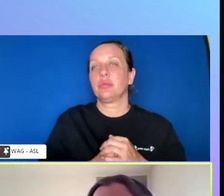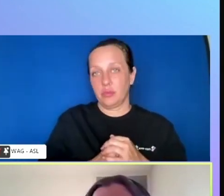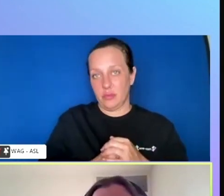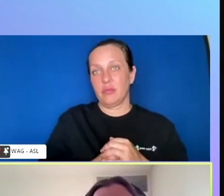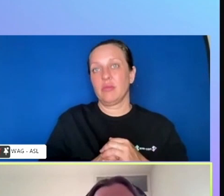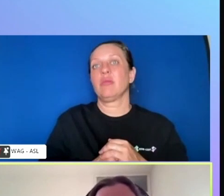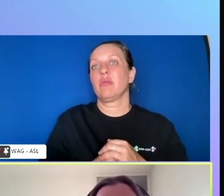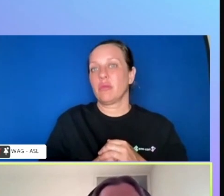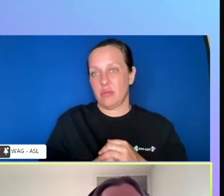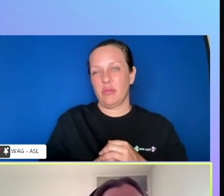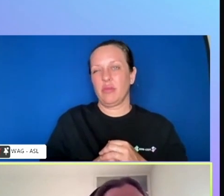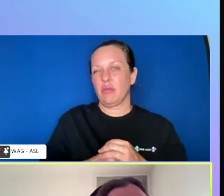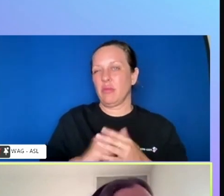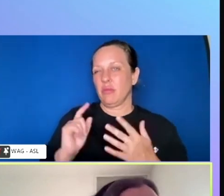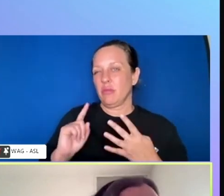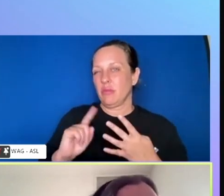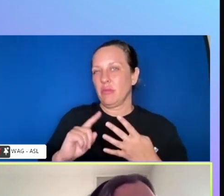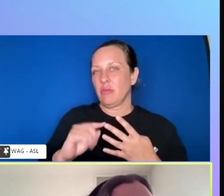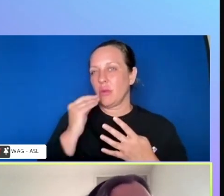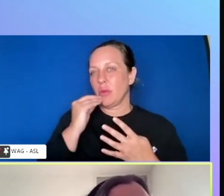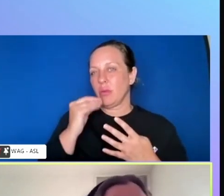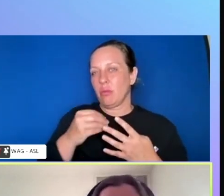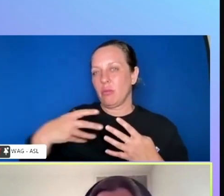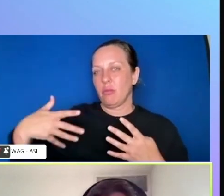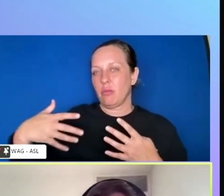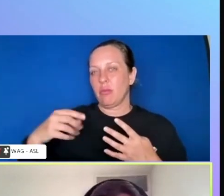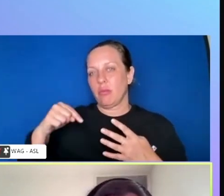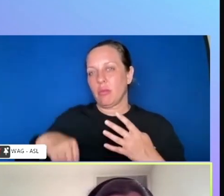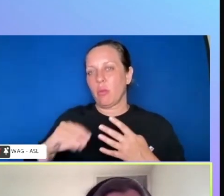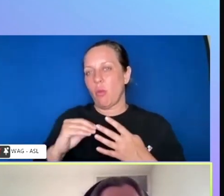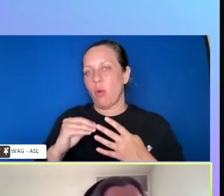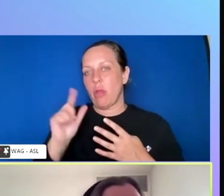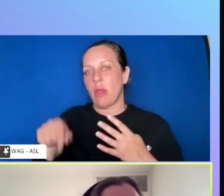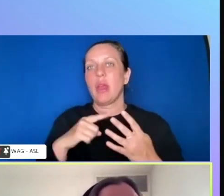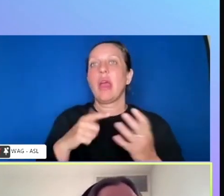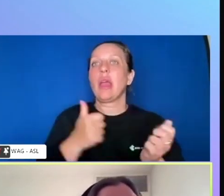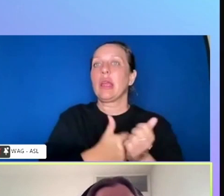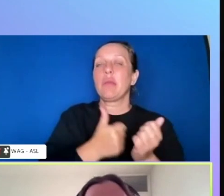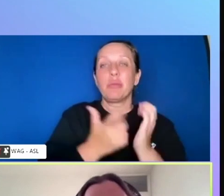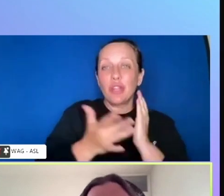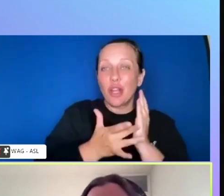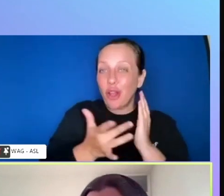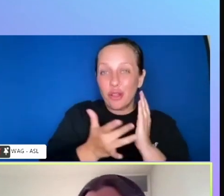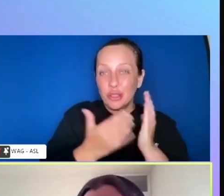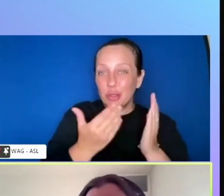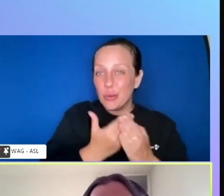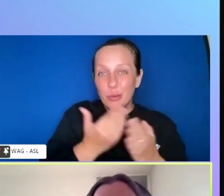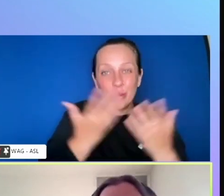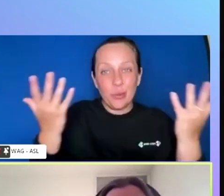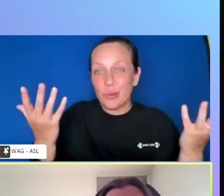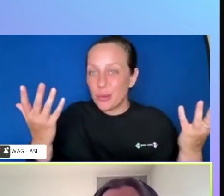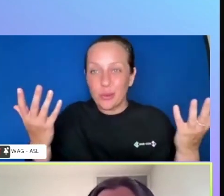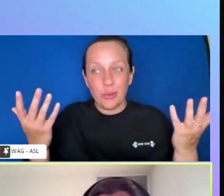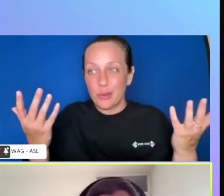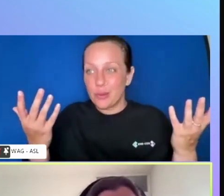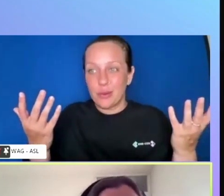get into what that means a little bit more in a minute. To keep up with new technology, because WCAG 2, as Melanie said, it's kind of old at